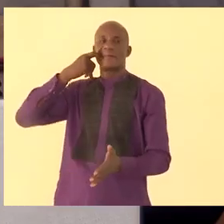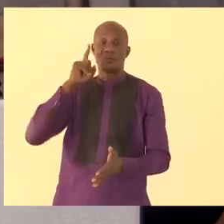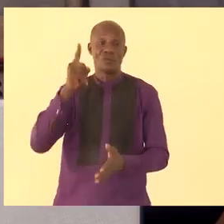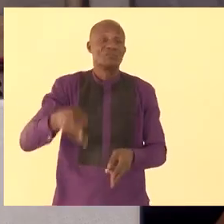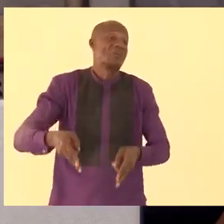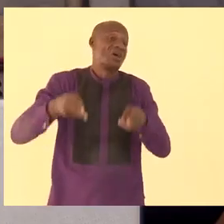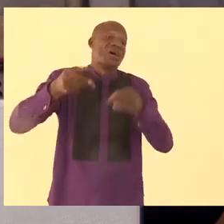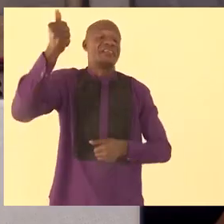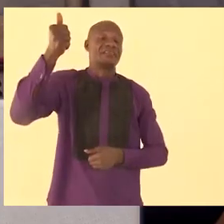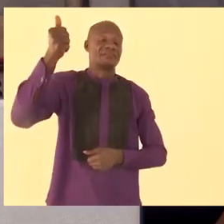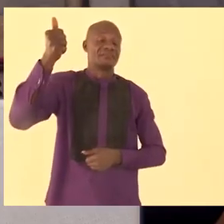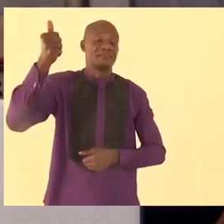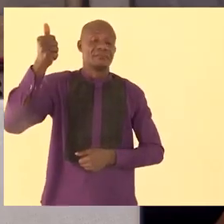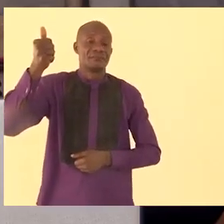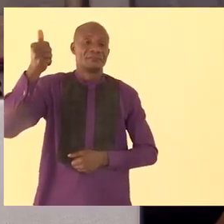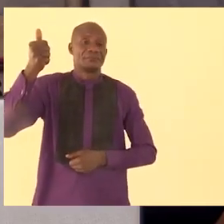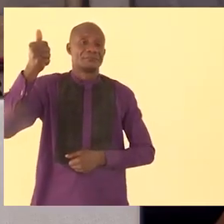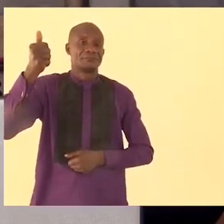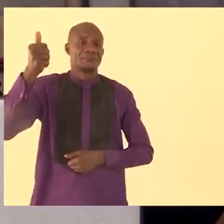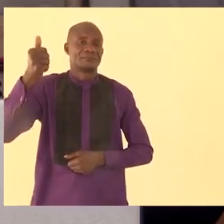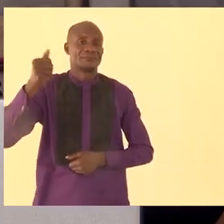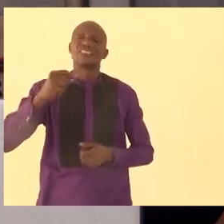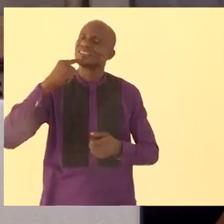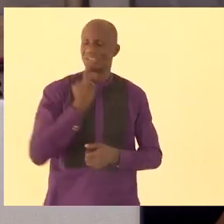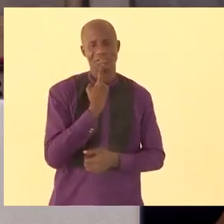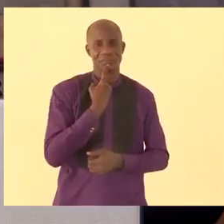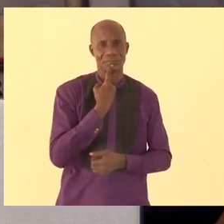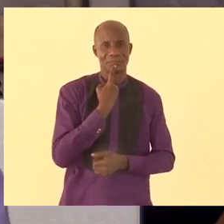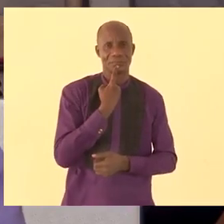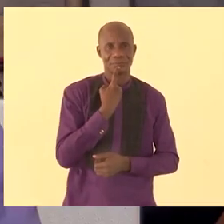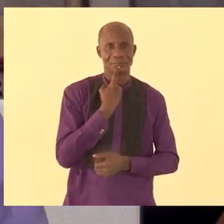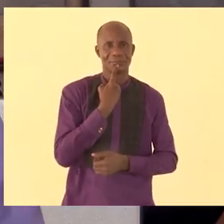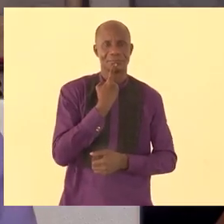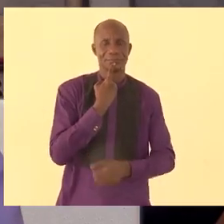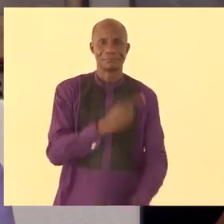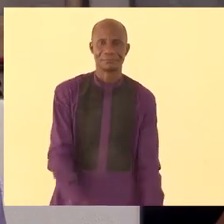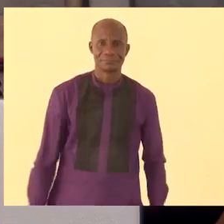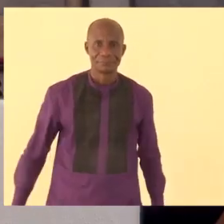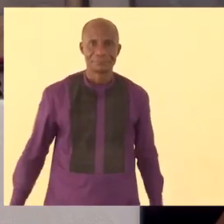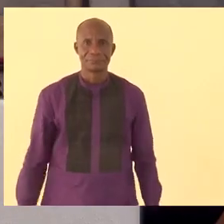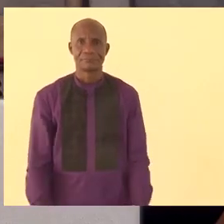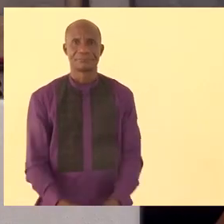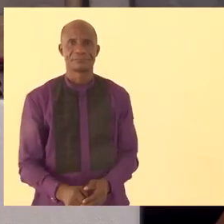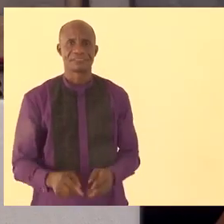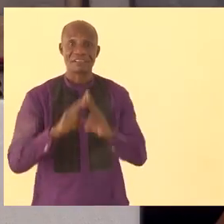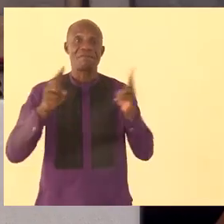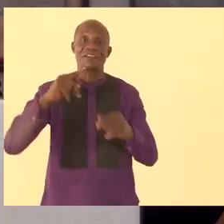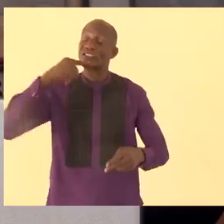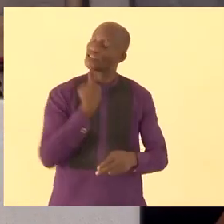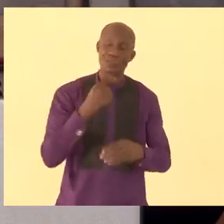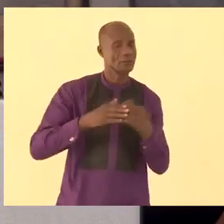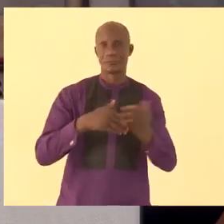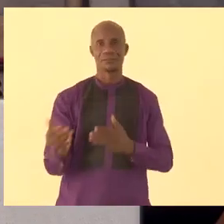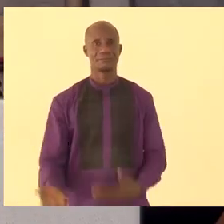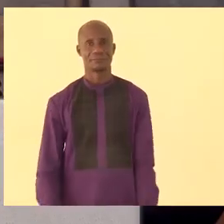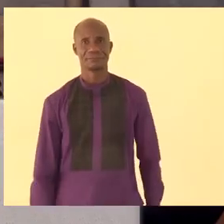highest in drug addiction. It's serious. God's time, do you know about it? It's a very serious